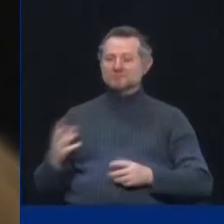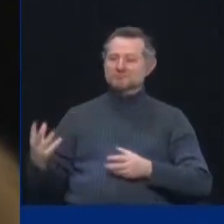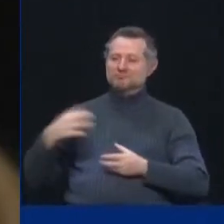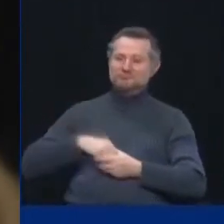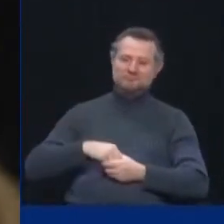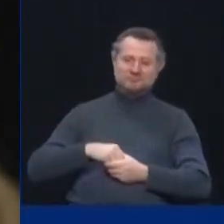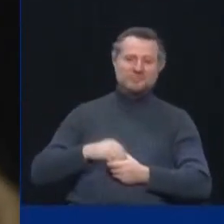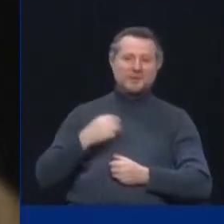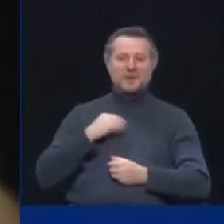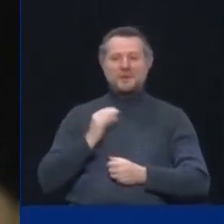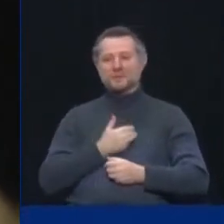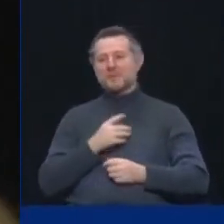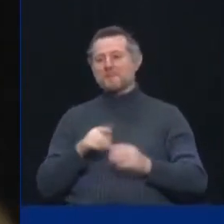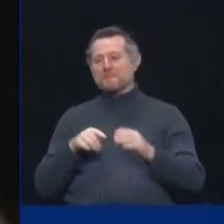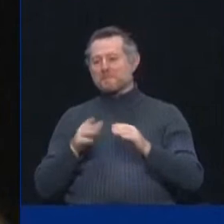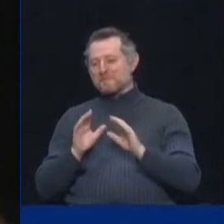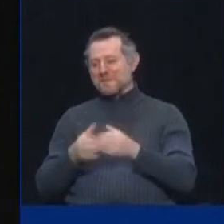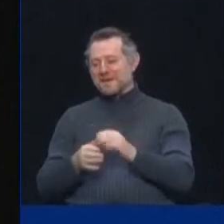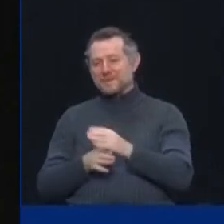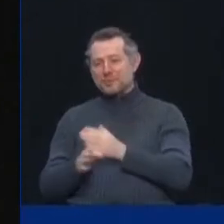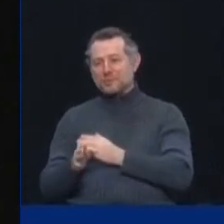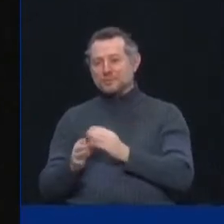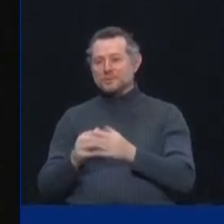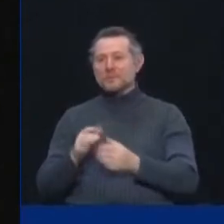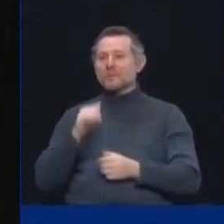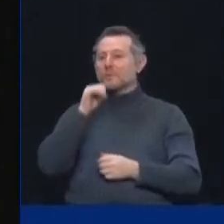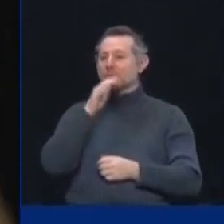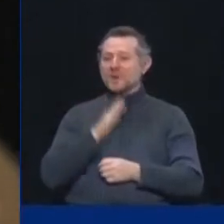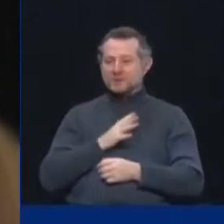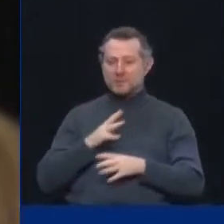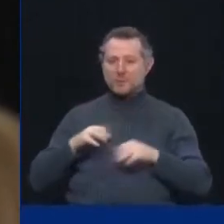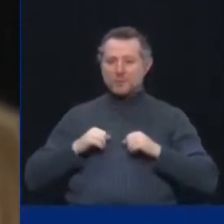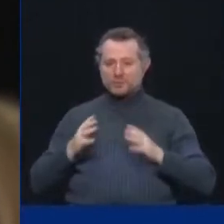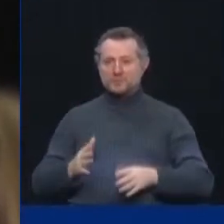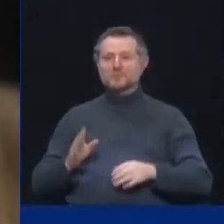women-owned businesses are going to be able to have a seat at the table when we're building back better.